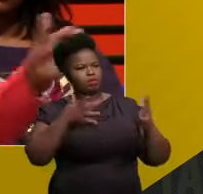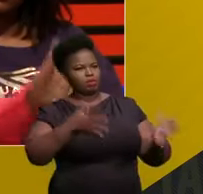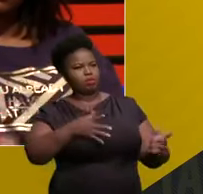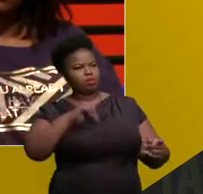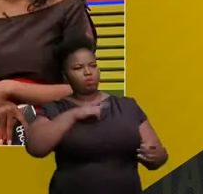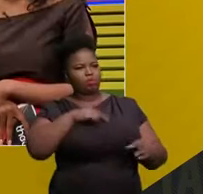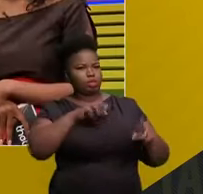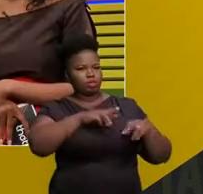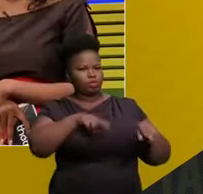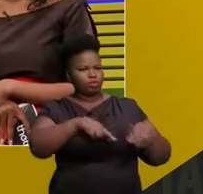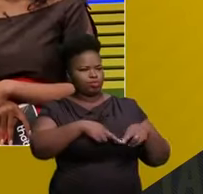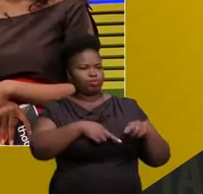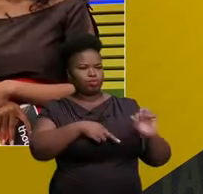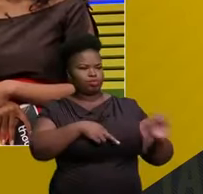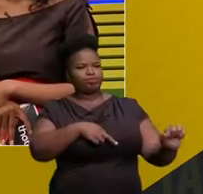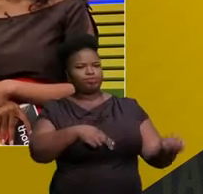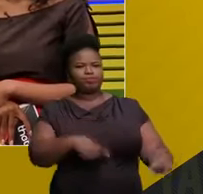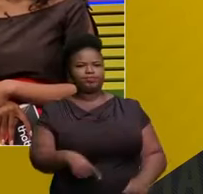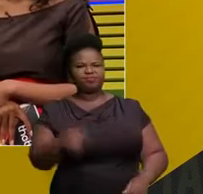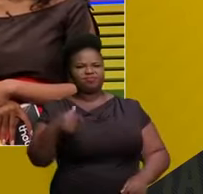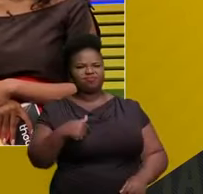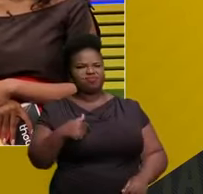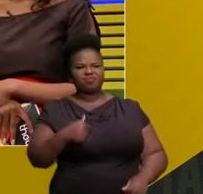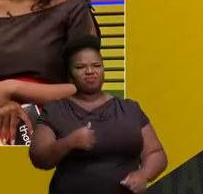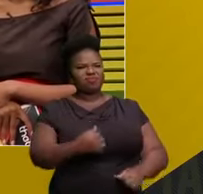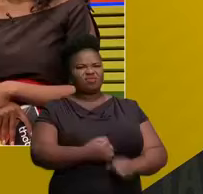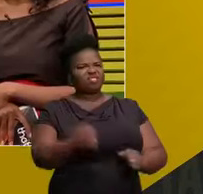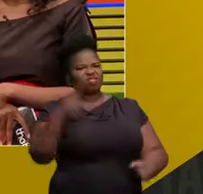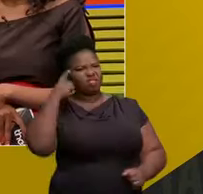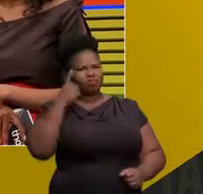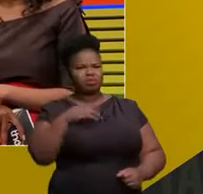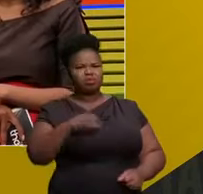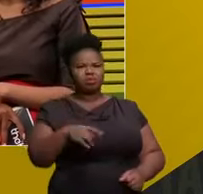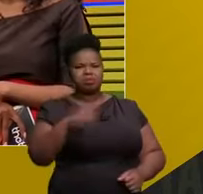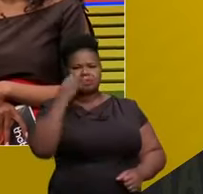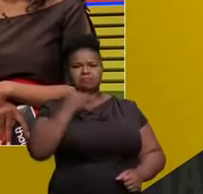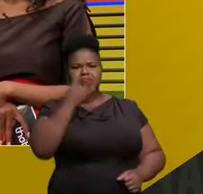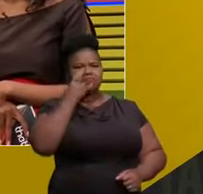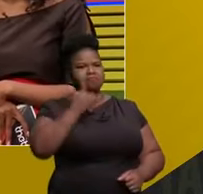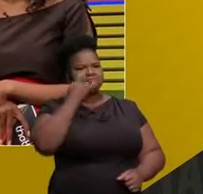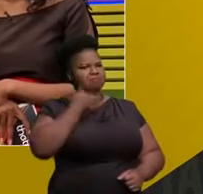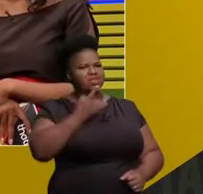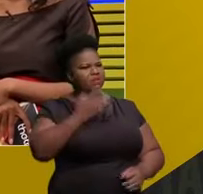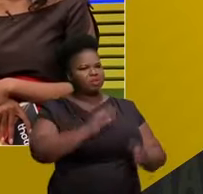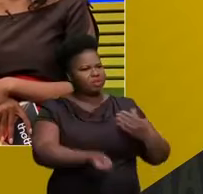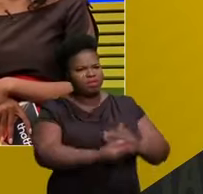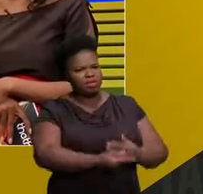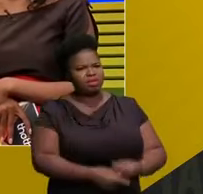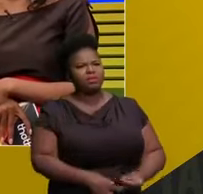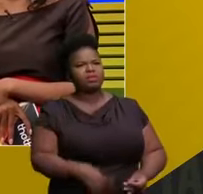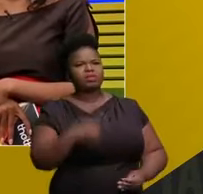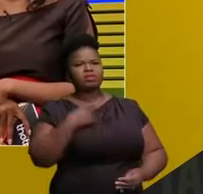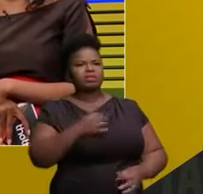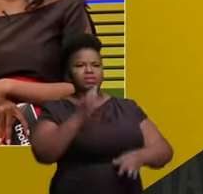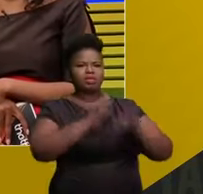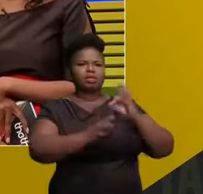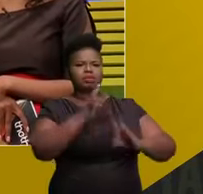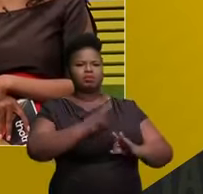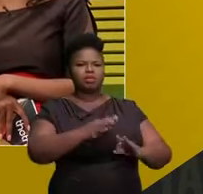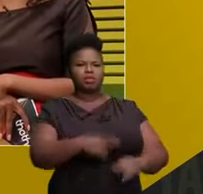tsiki di go mwankege eh okay ke ska enkela hlohong a ke mola ngwana o yalla tlotsiso ke eng o ya tsho